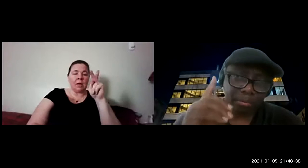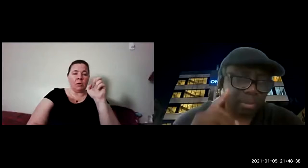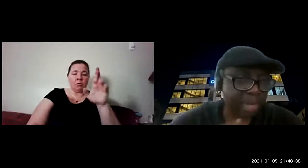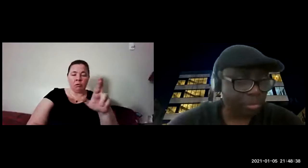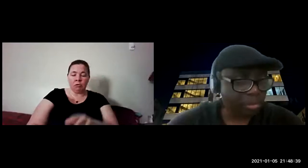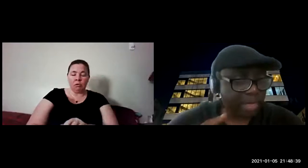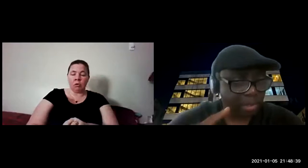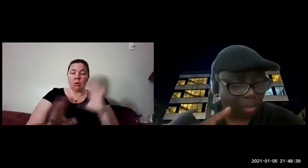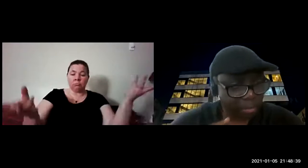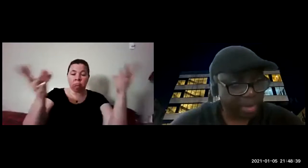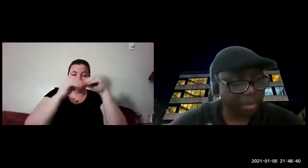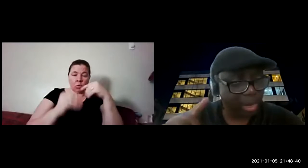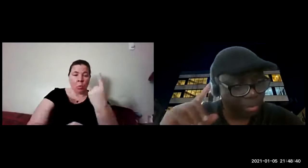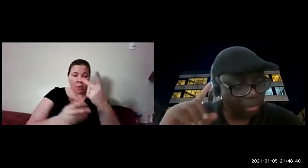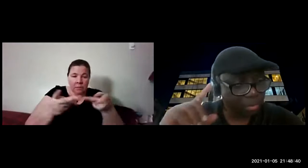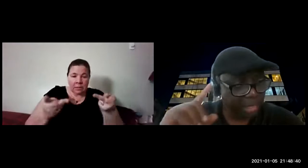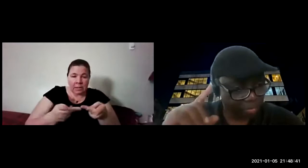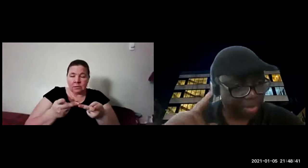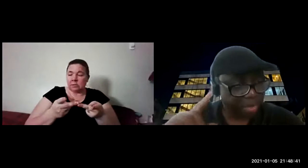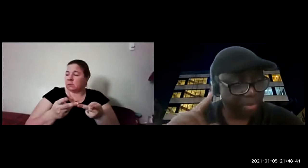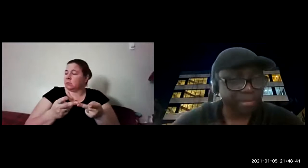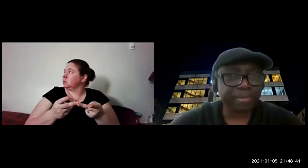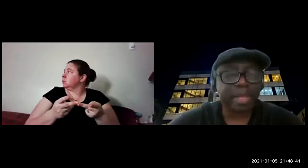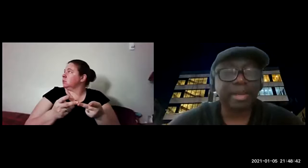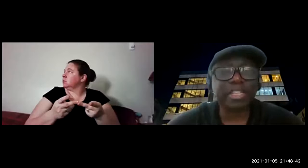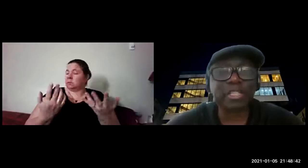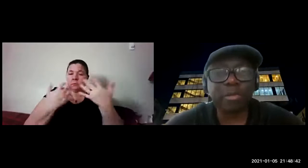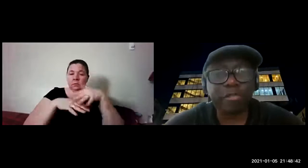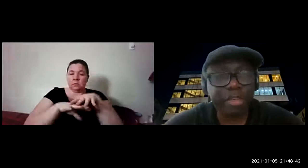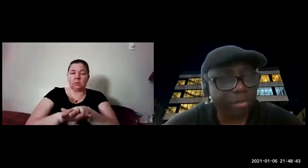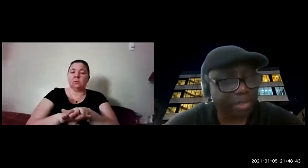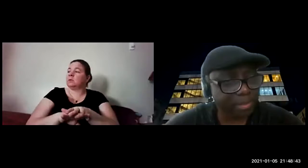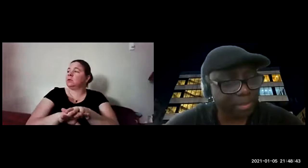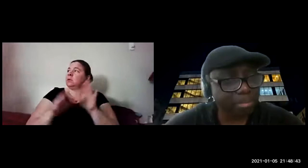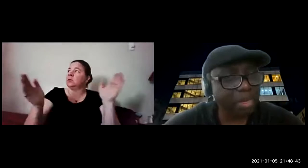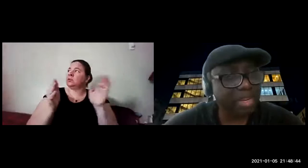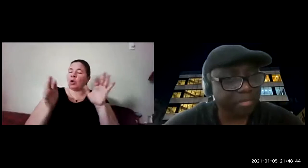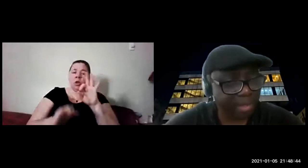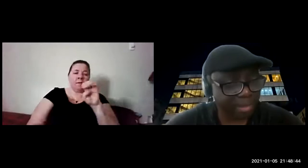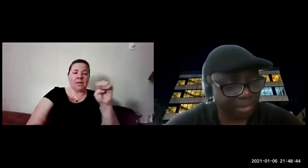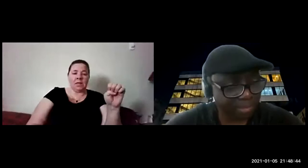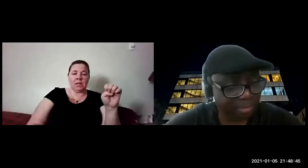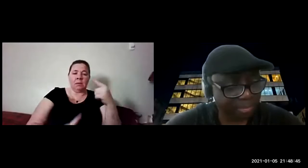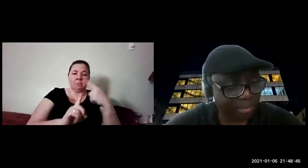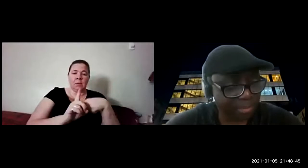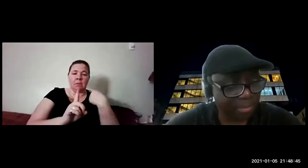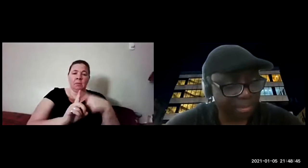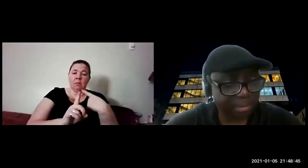bundle. Remember I told you guys, under one umbrella, one bundle, integrated, and there's a small fee for it, monthly fee.